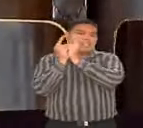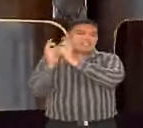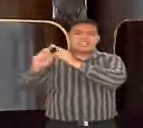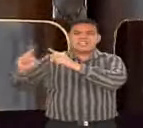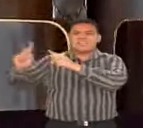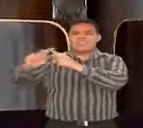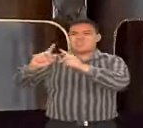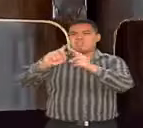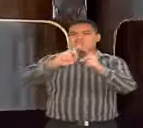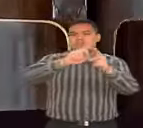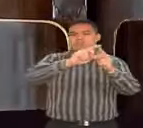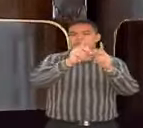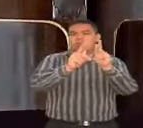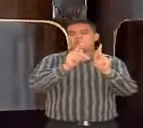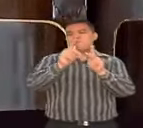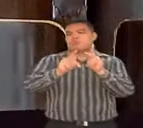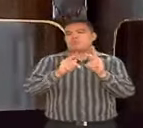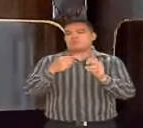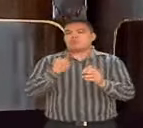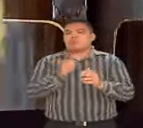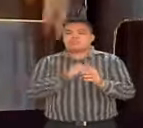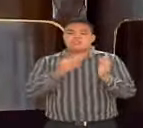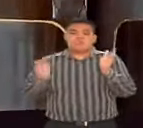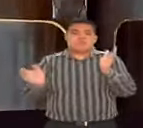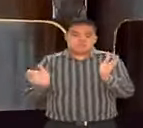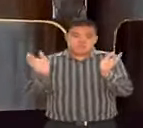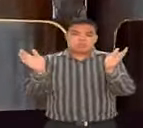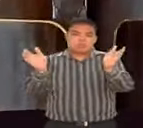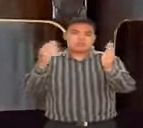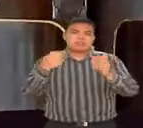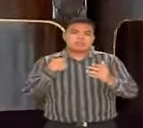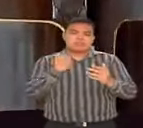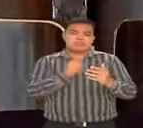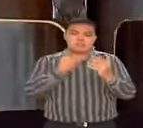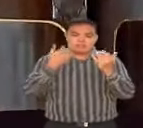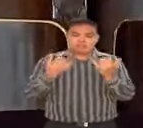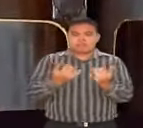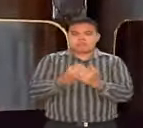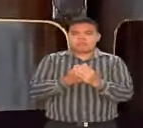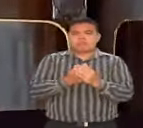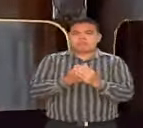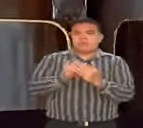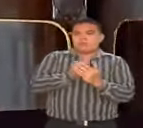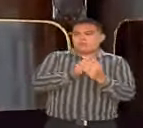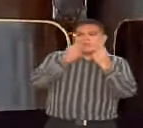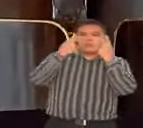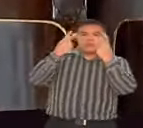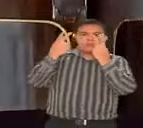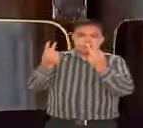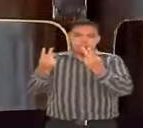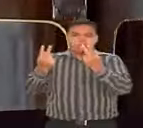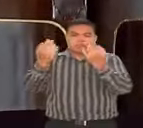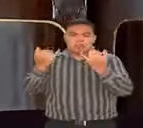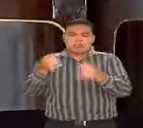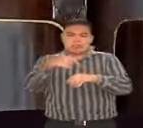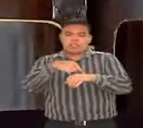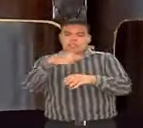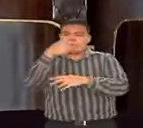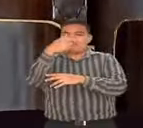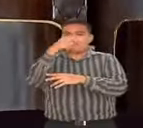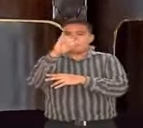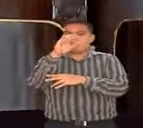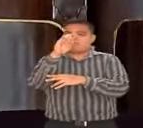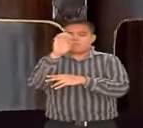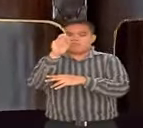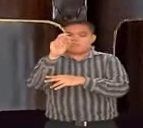differences. What a challenge. And people during this time were looking for miracles and